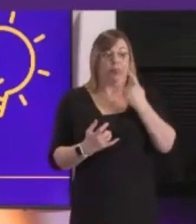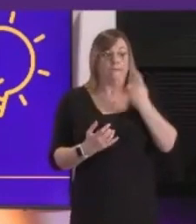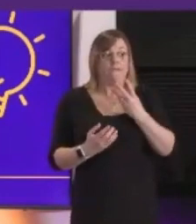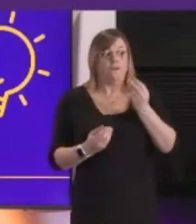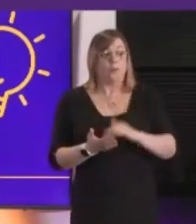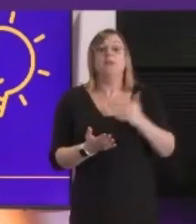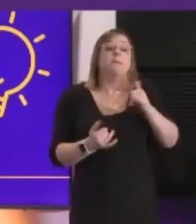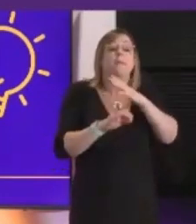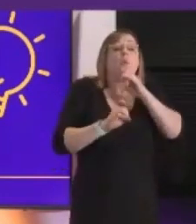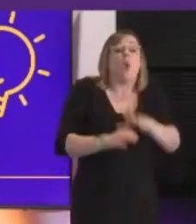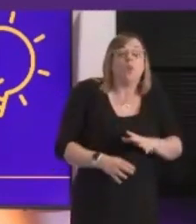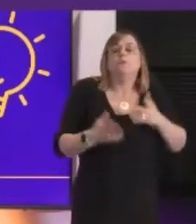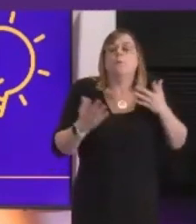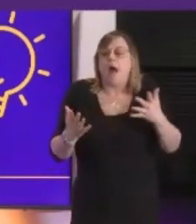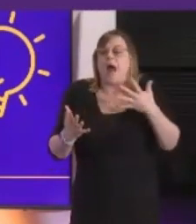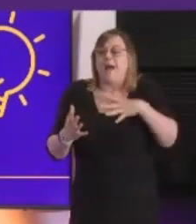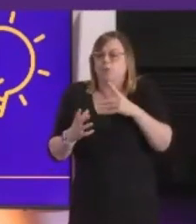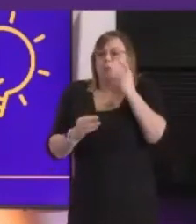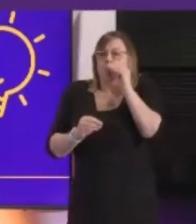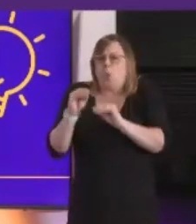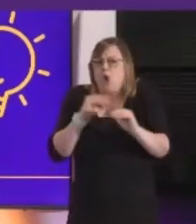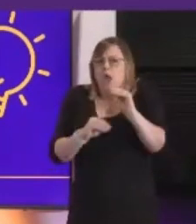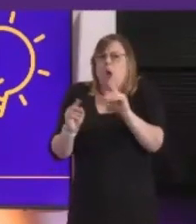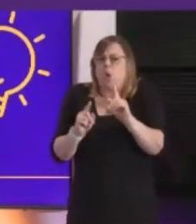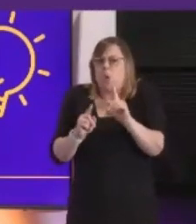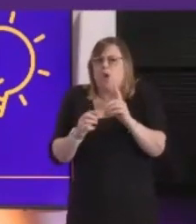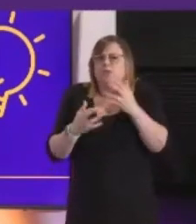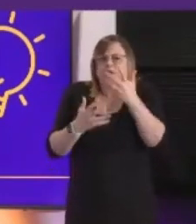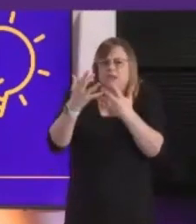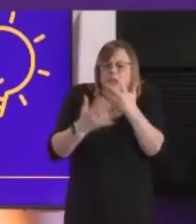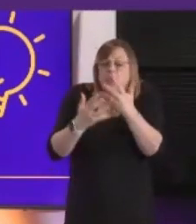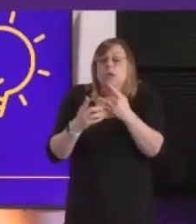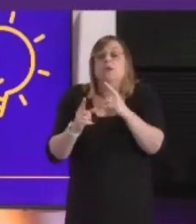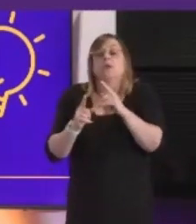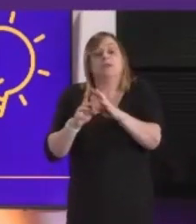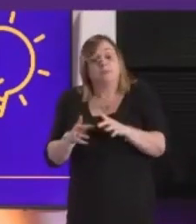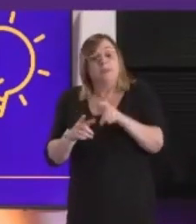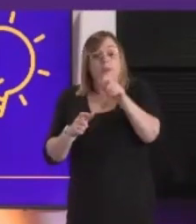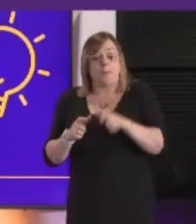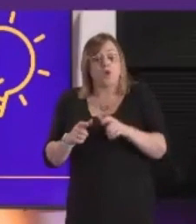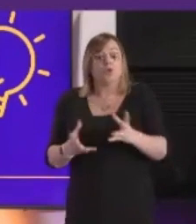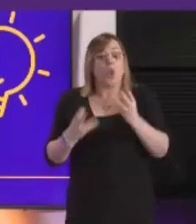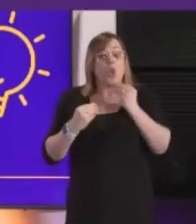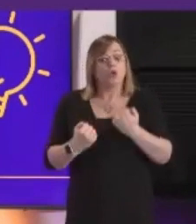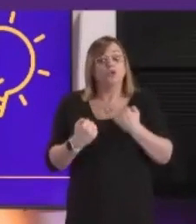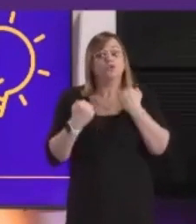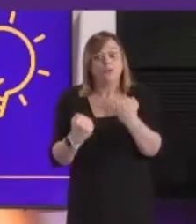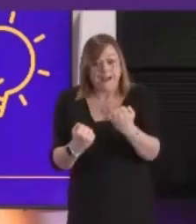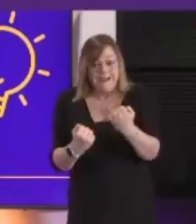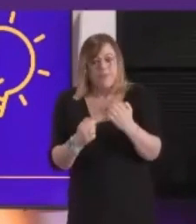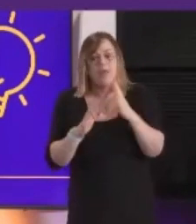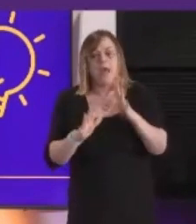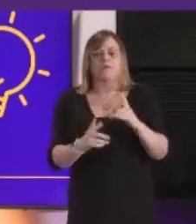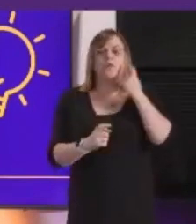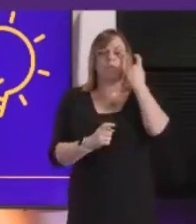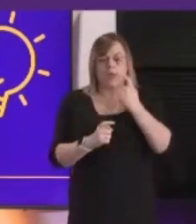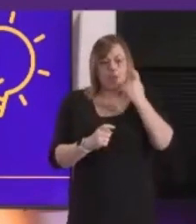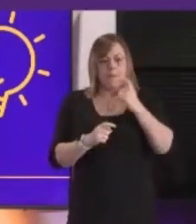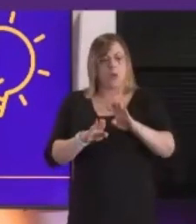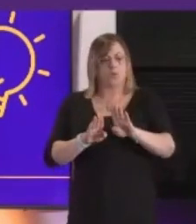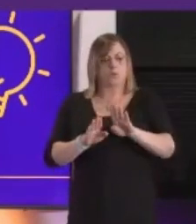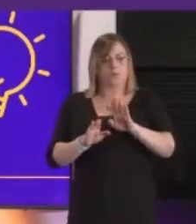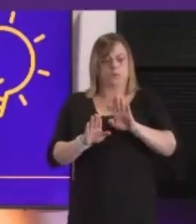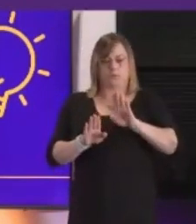about what that is and work through it. And similarly for somebody who's learning to drive, they have to think more deliberately